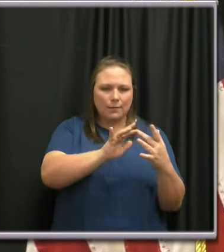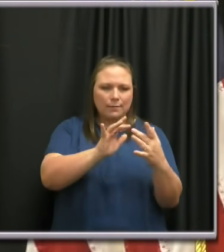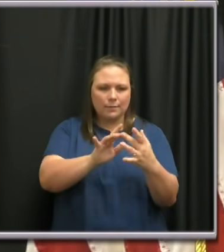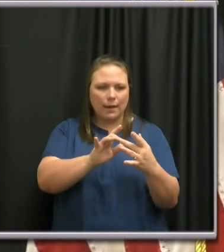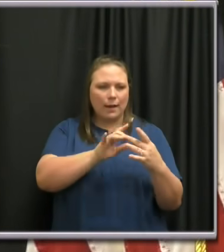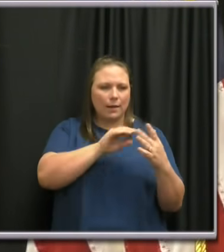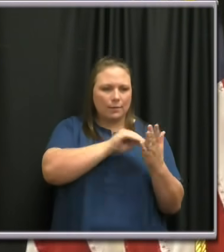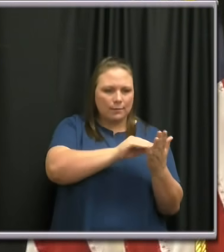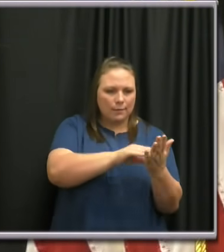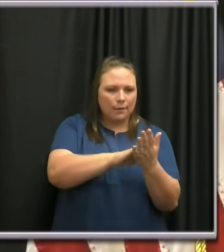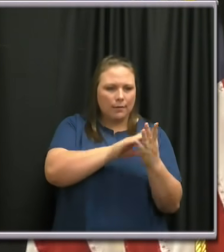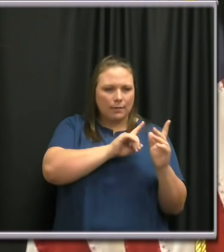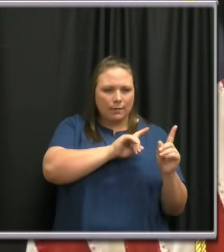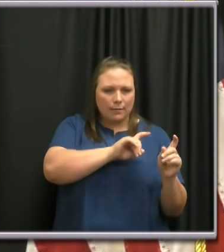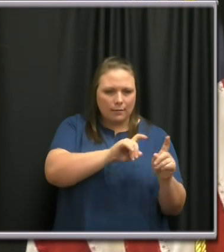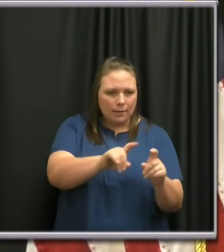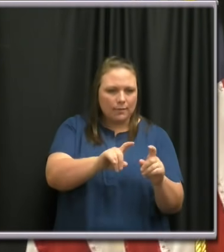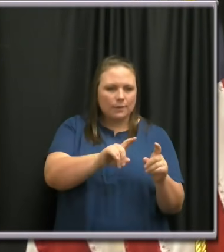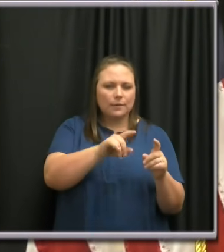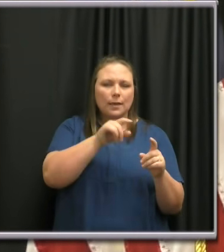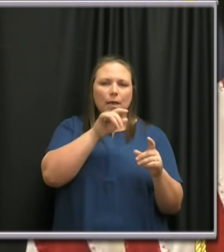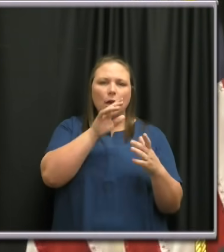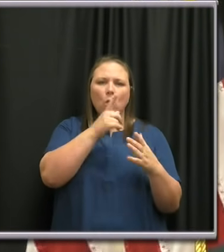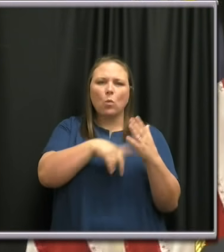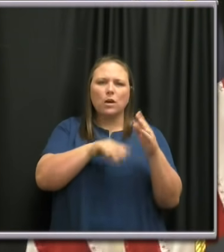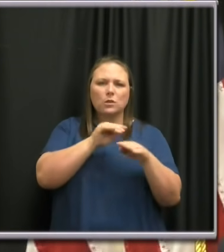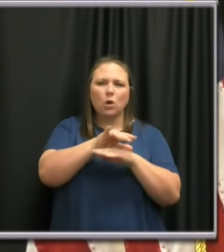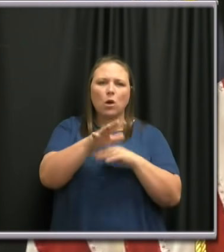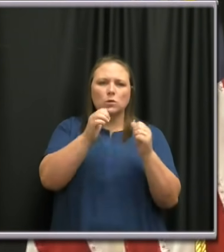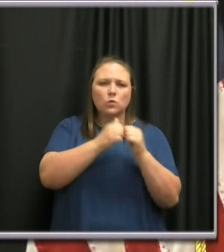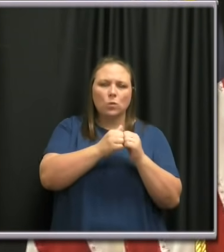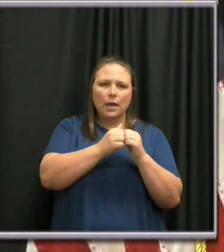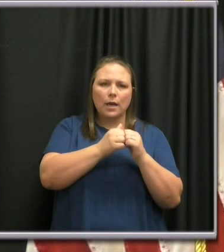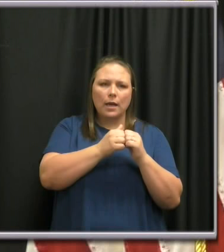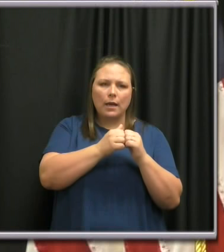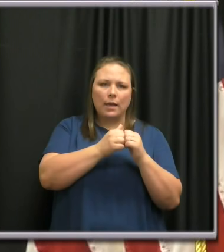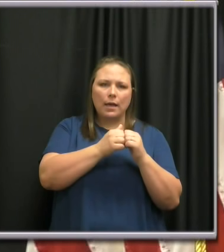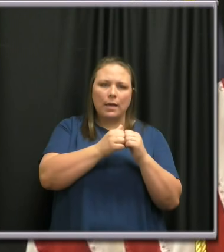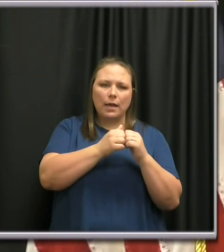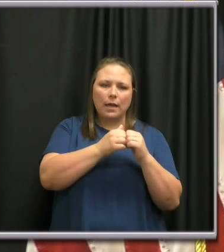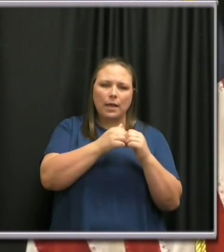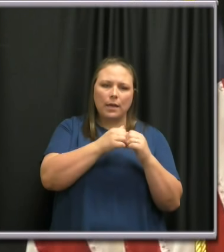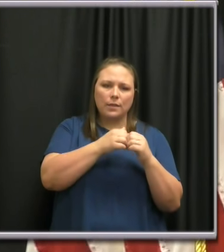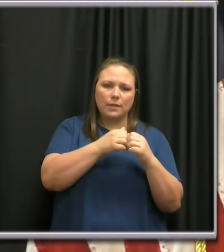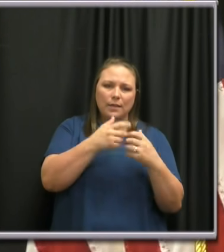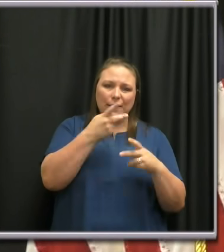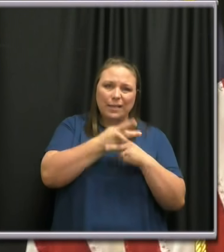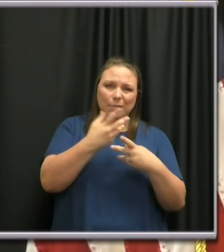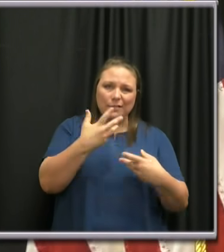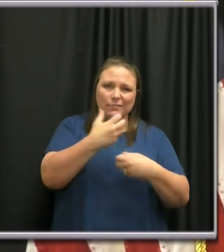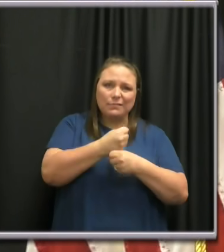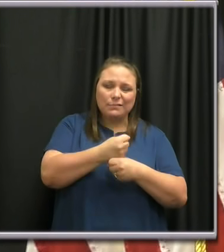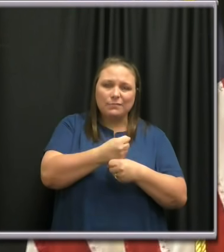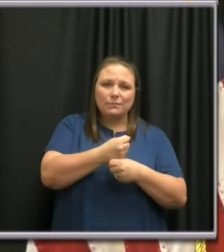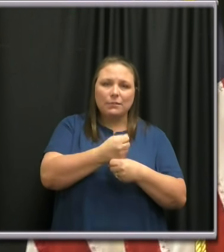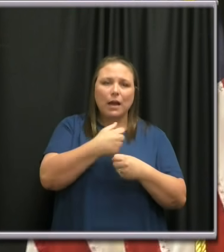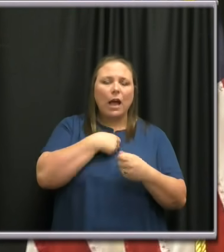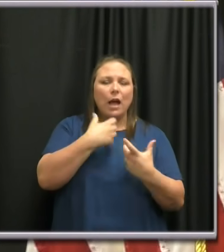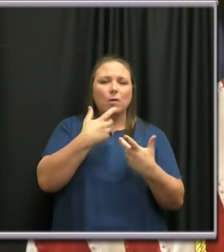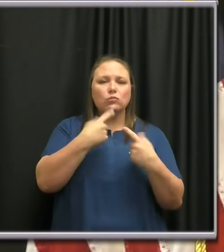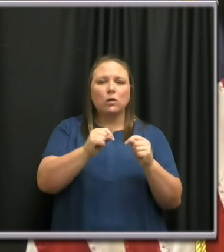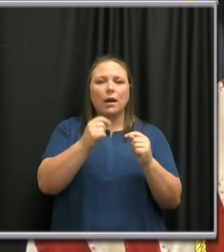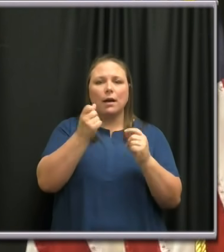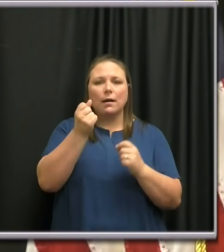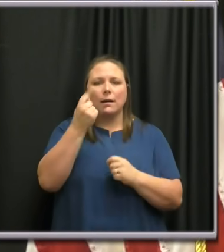surges in daily case reporting or the positive rate variations? Are we nearing the containment phase? I guess I'm just trying to understand how